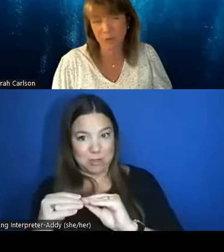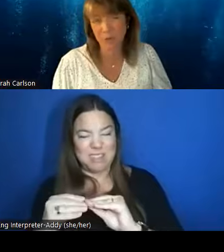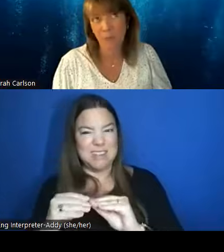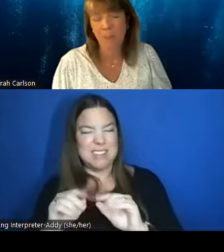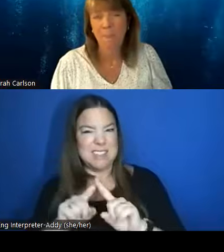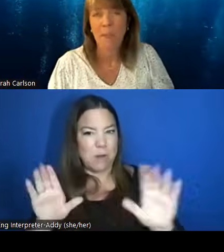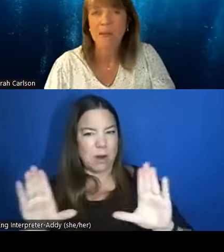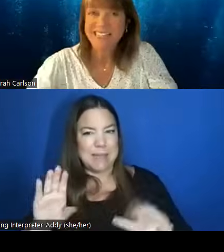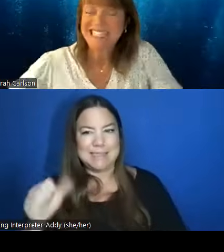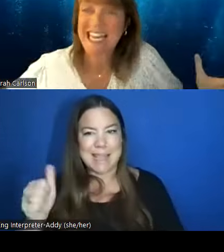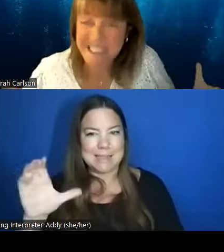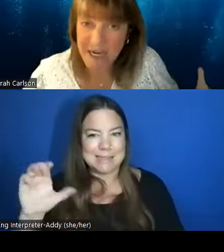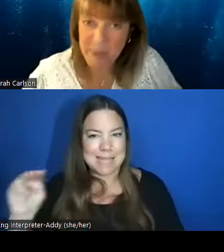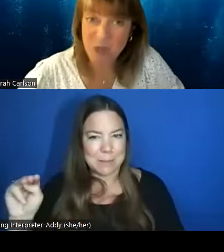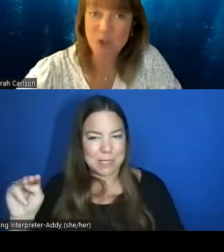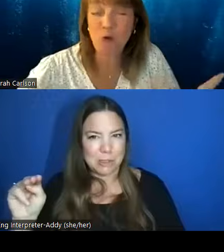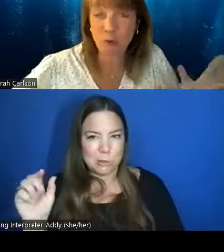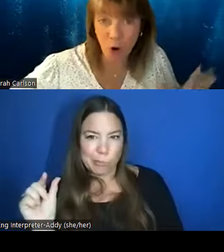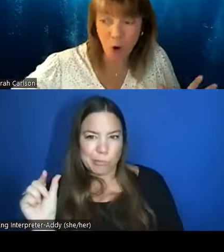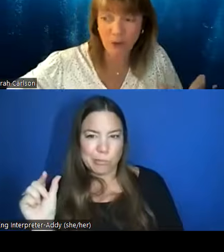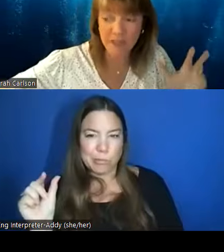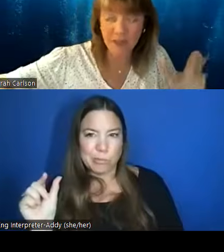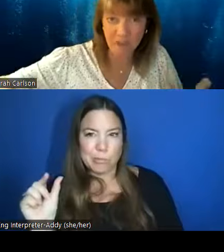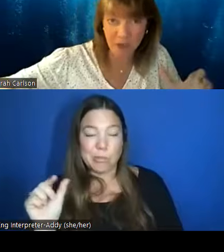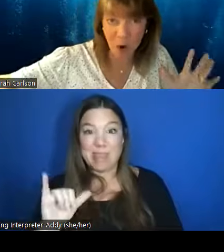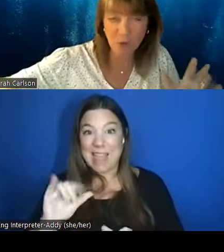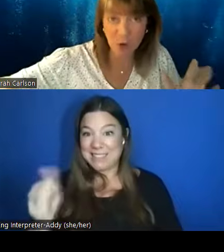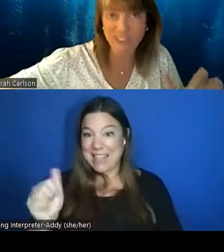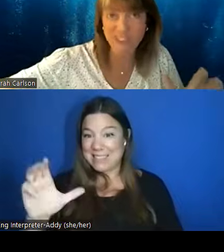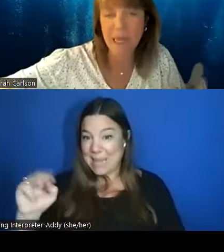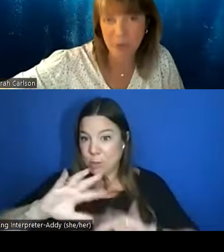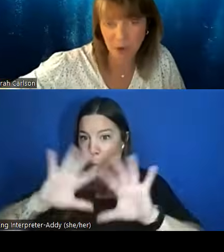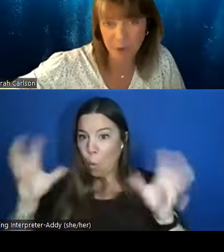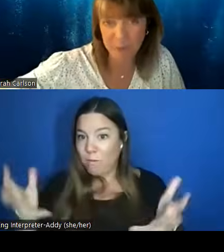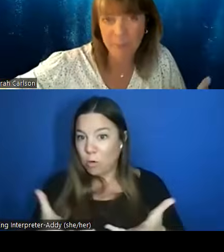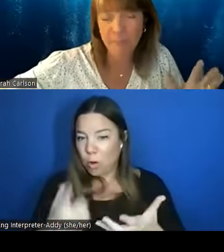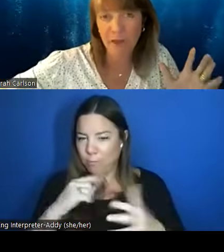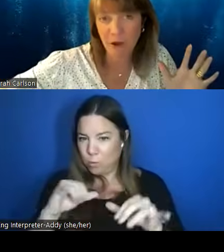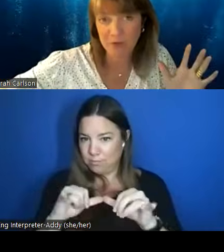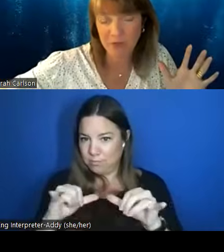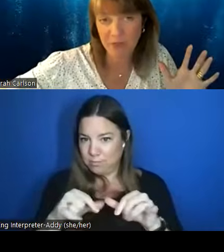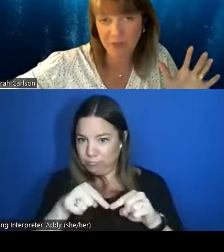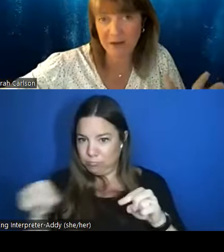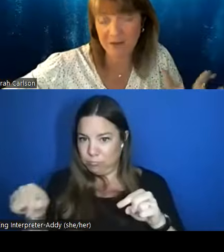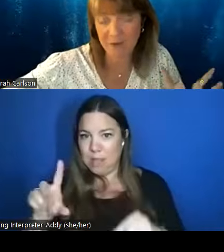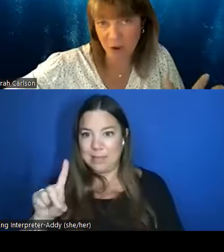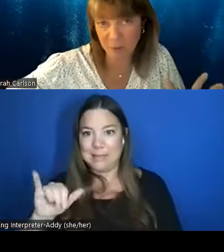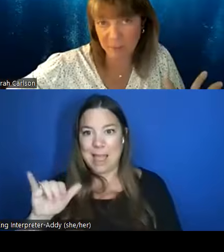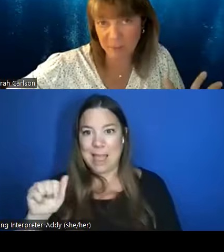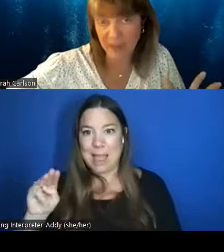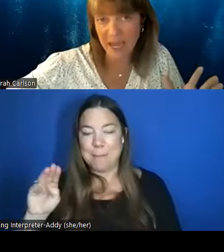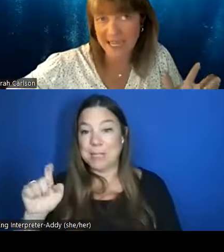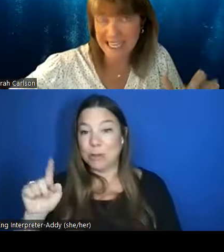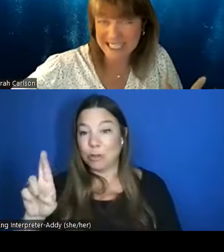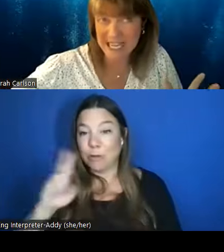centimeters. Now that's 10 centimeters overall in the overall diameter of that